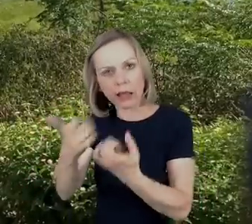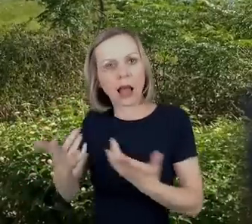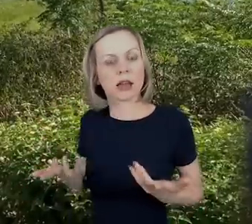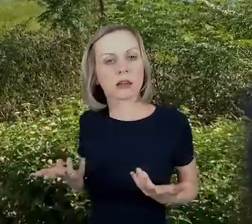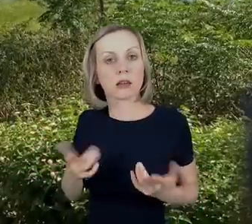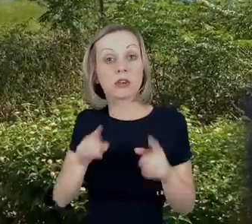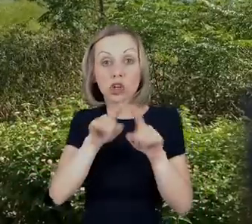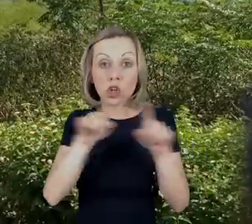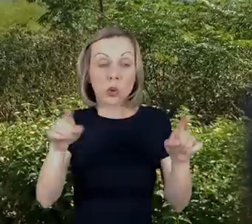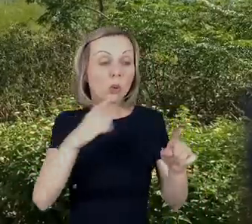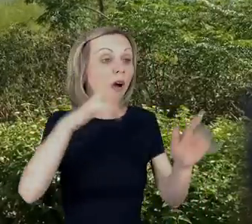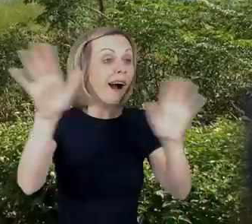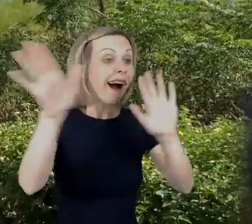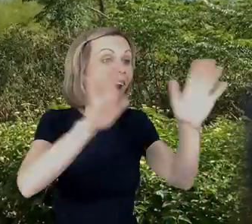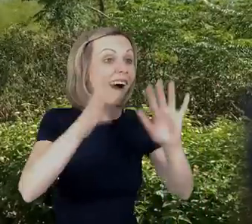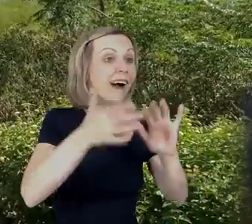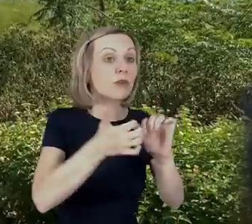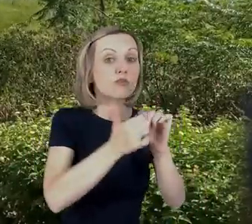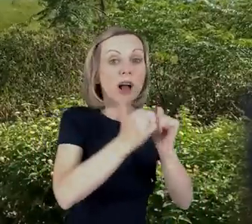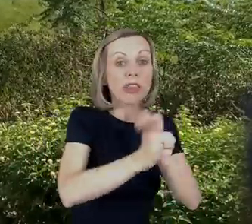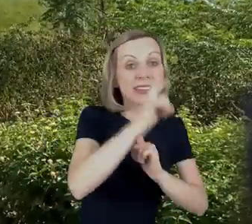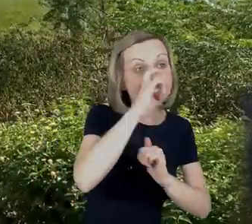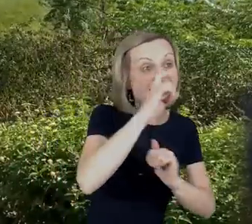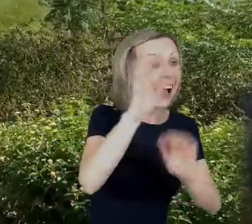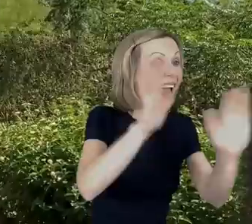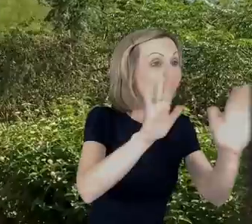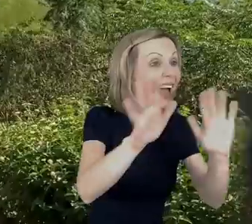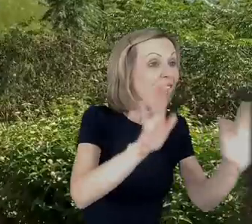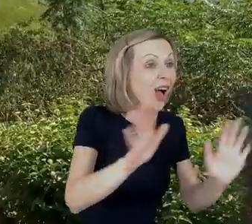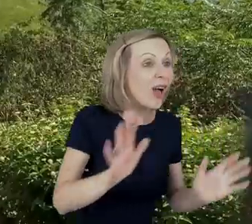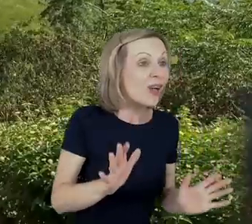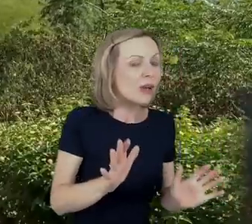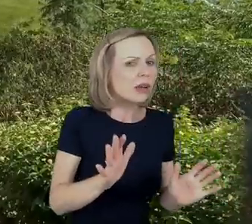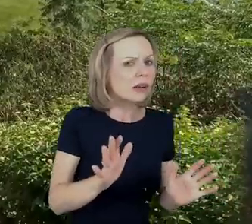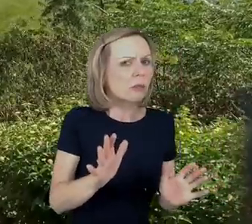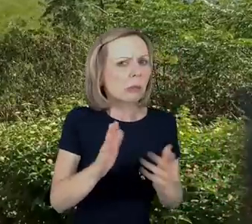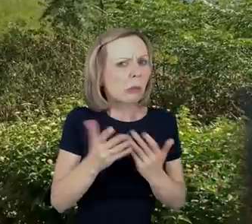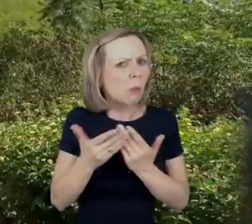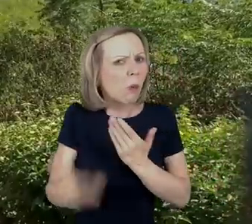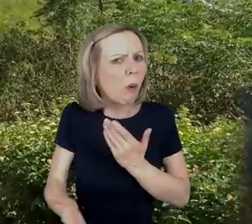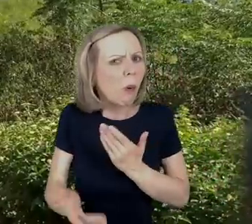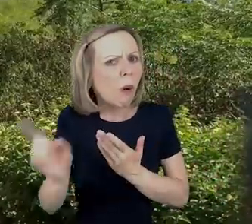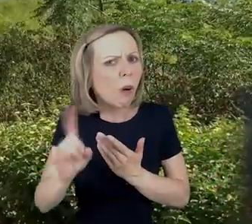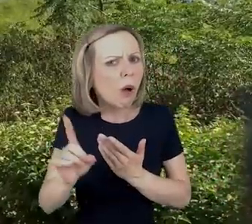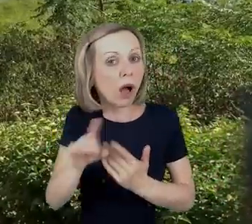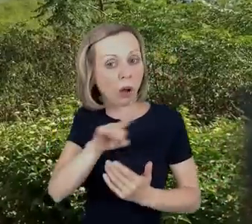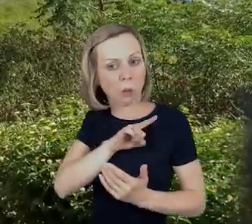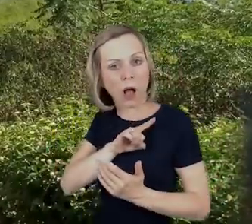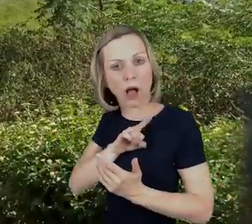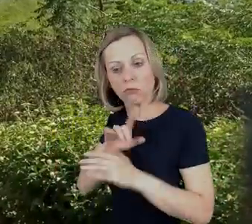if you greet only your brothers and sisters, what more are you doing than others? Do not even the Gentiles do the